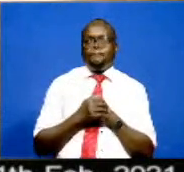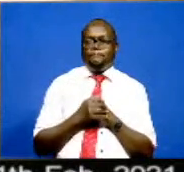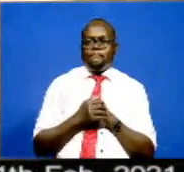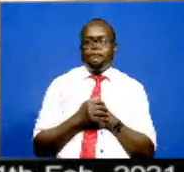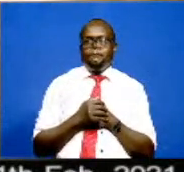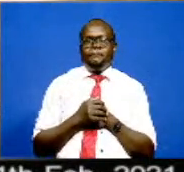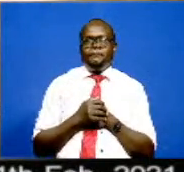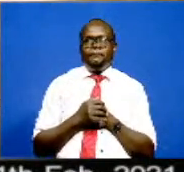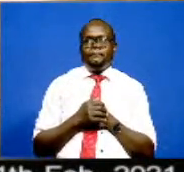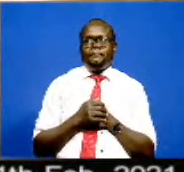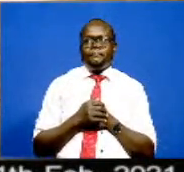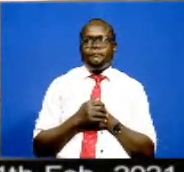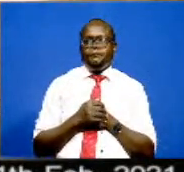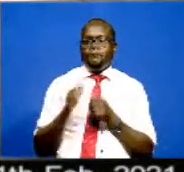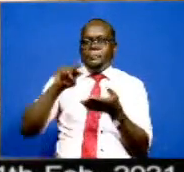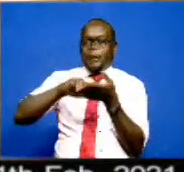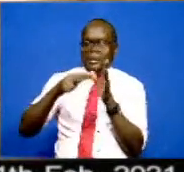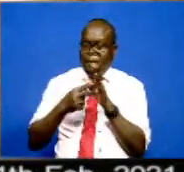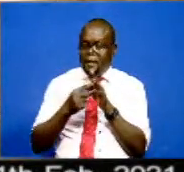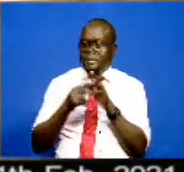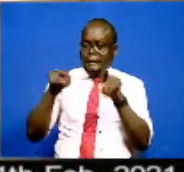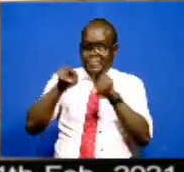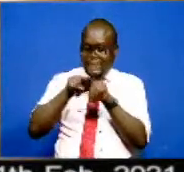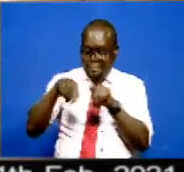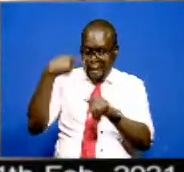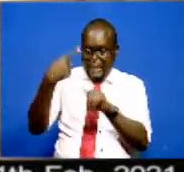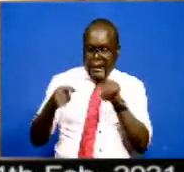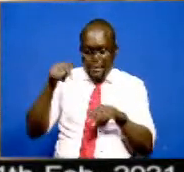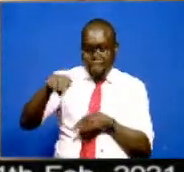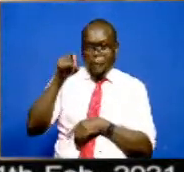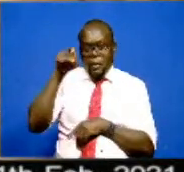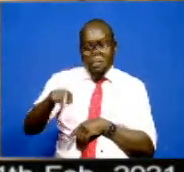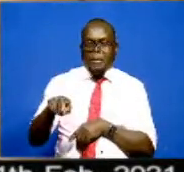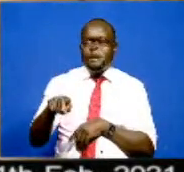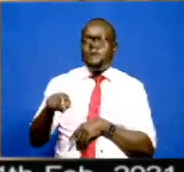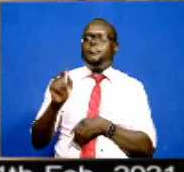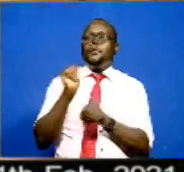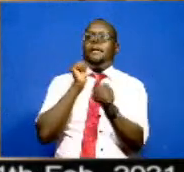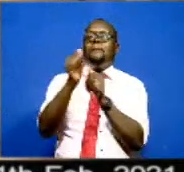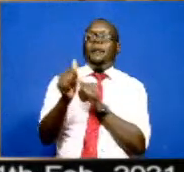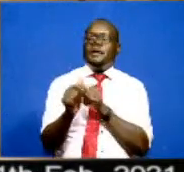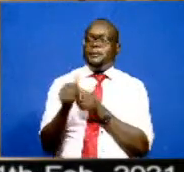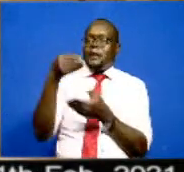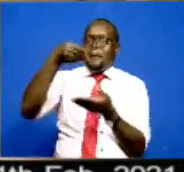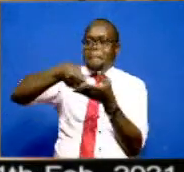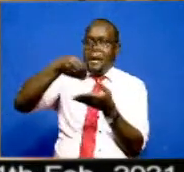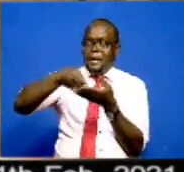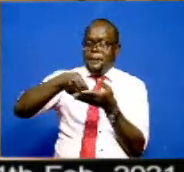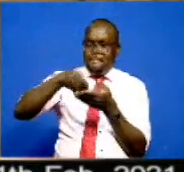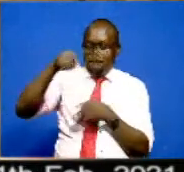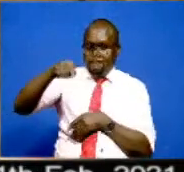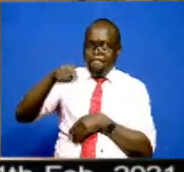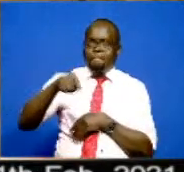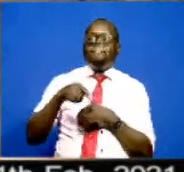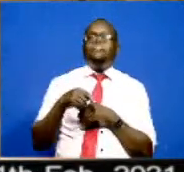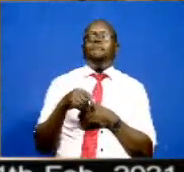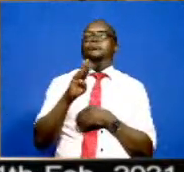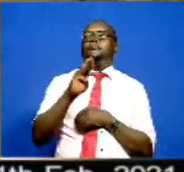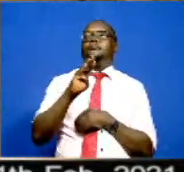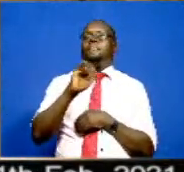traditionally. It means that even this year, we must pass the Division of Revenue